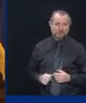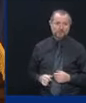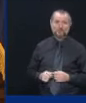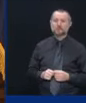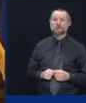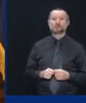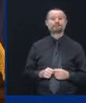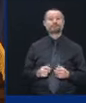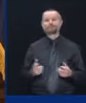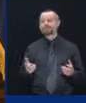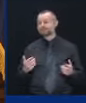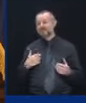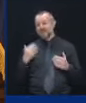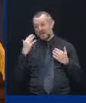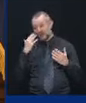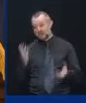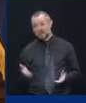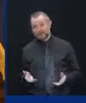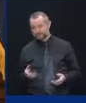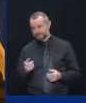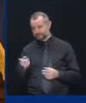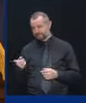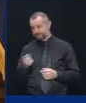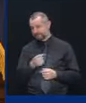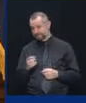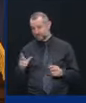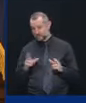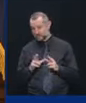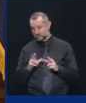do not know is the honest answer.